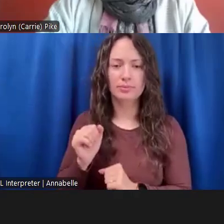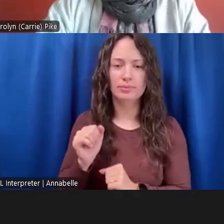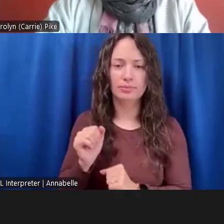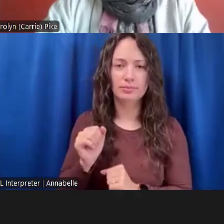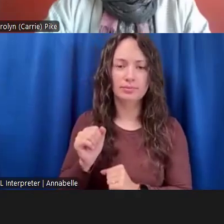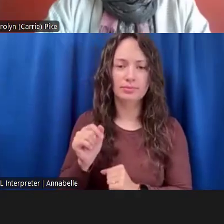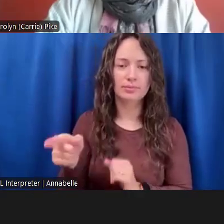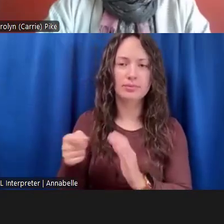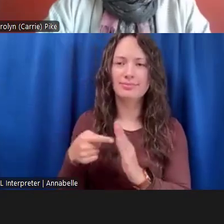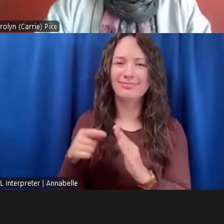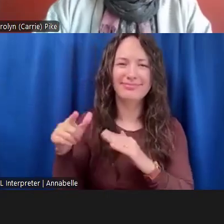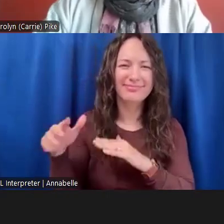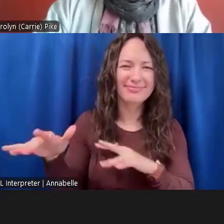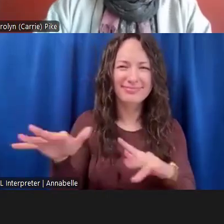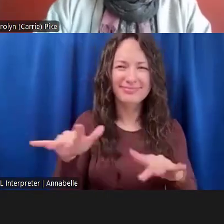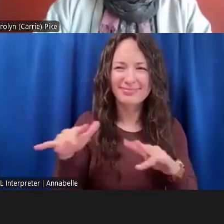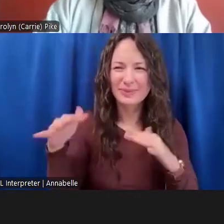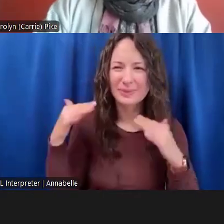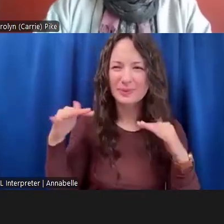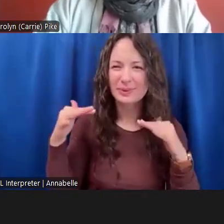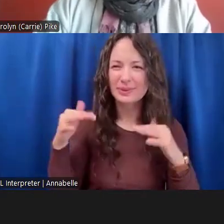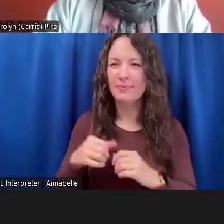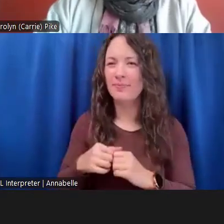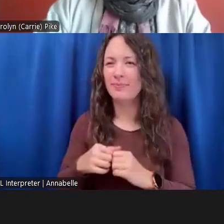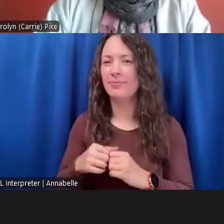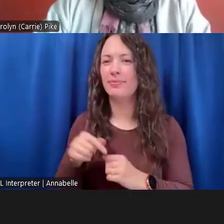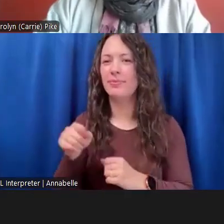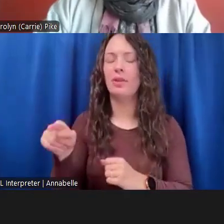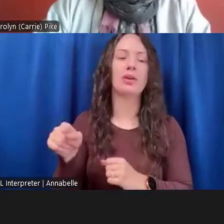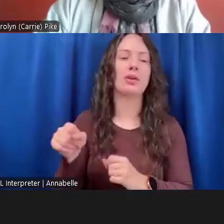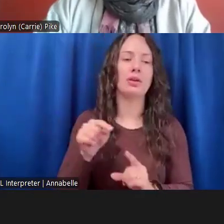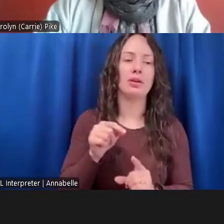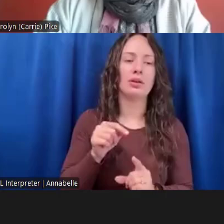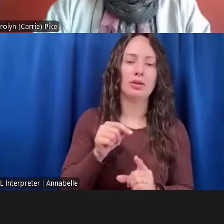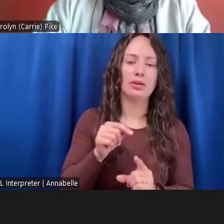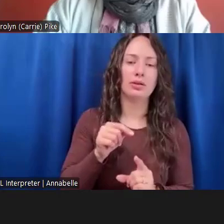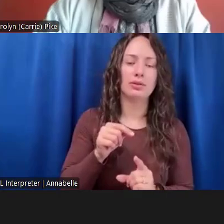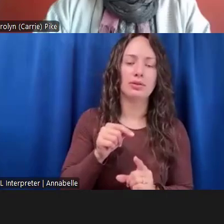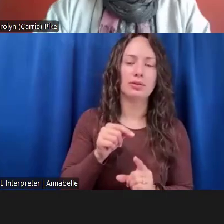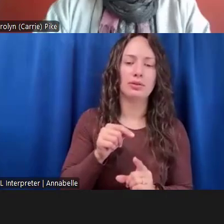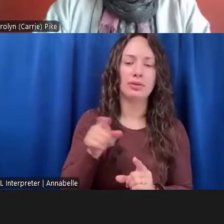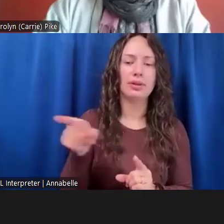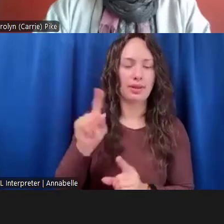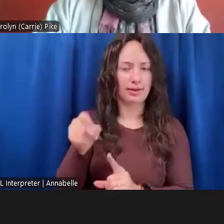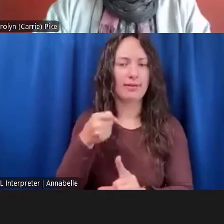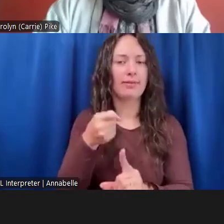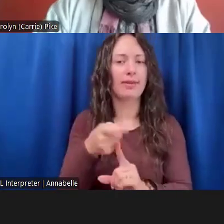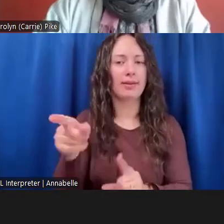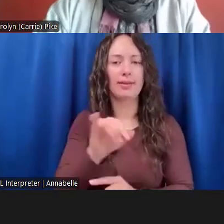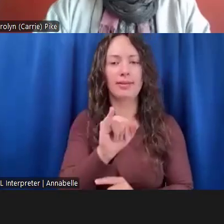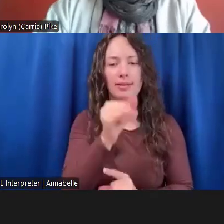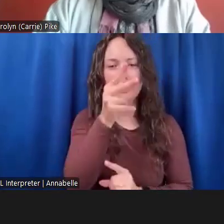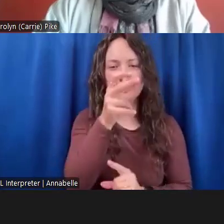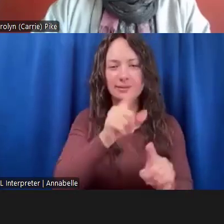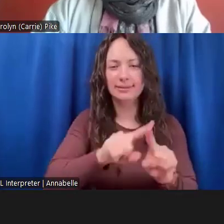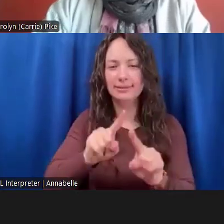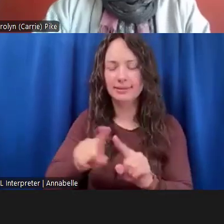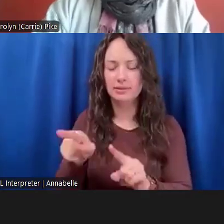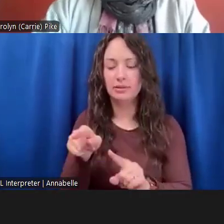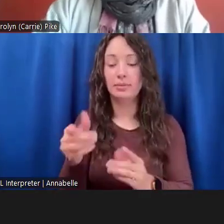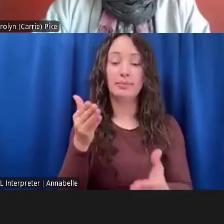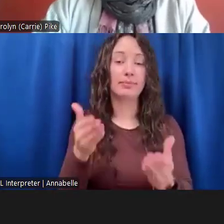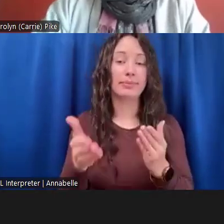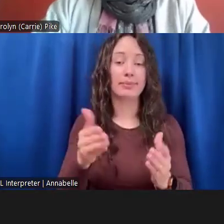changes in phenology of insect abundance, becoming maybe peaking before